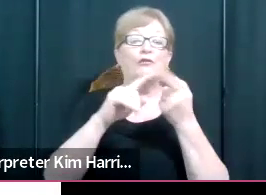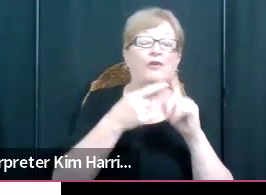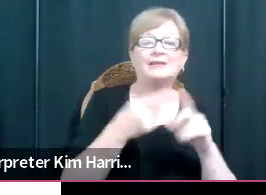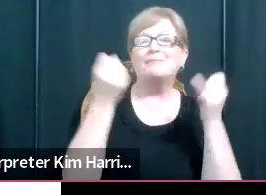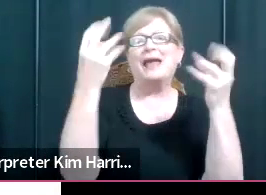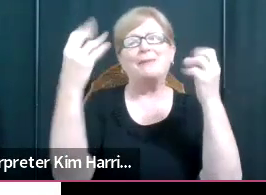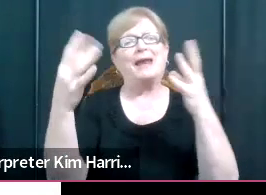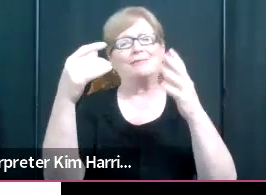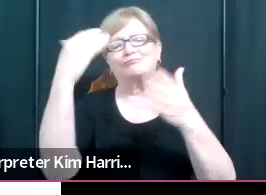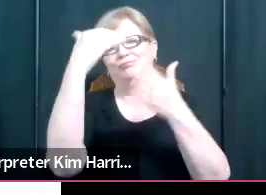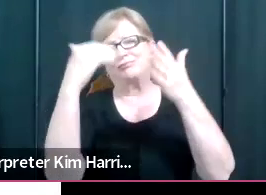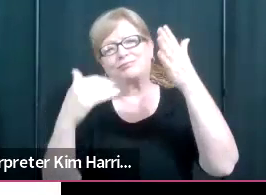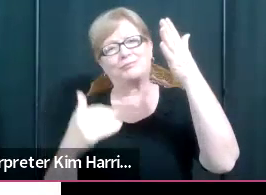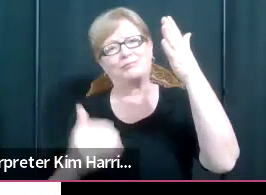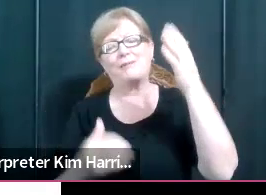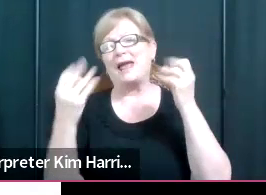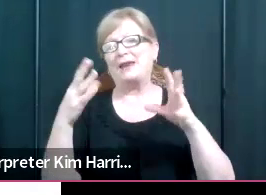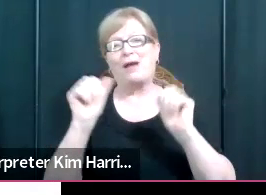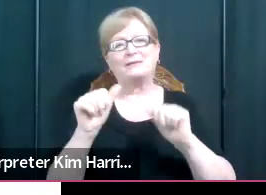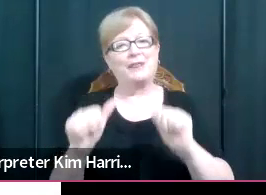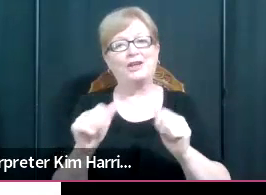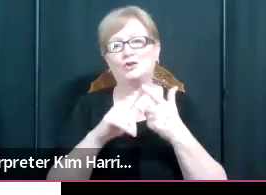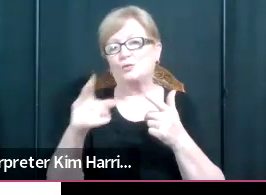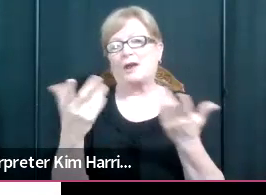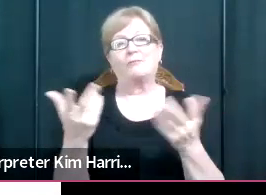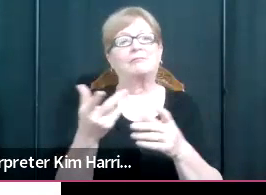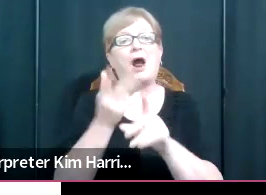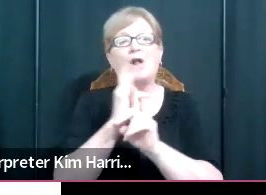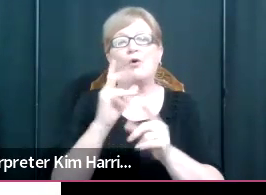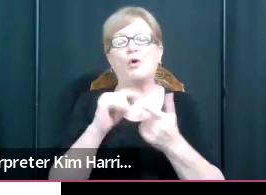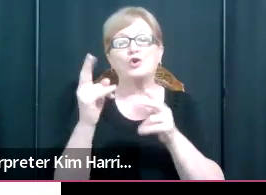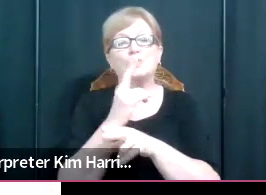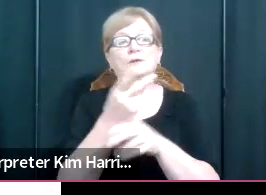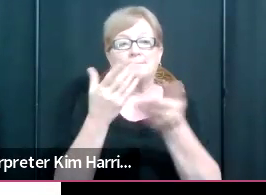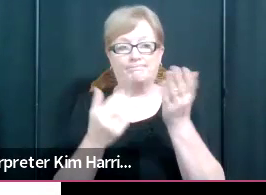of possibilities. Next slide.